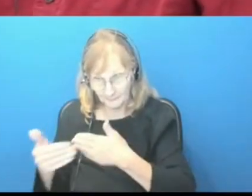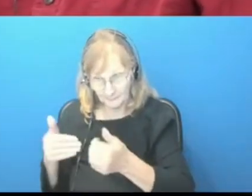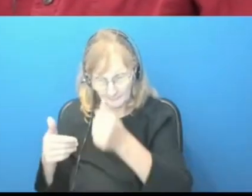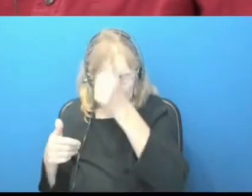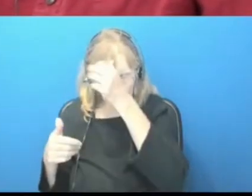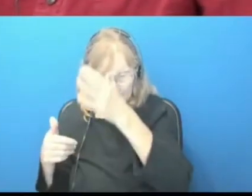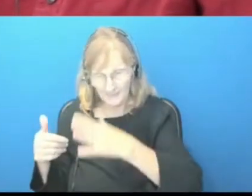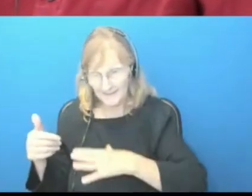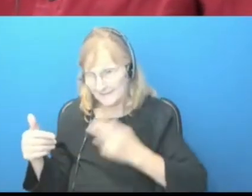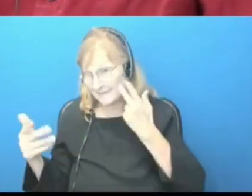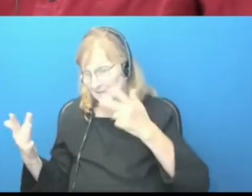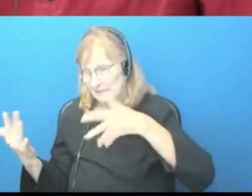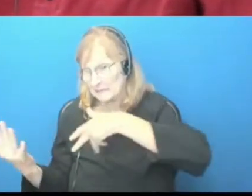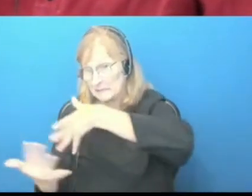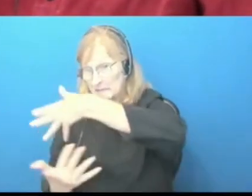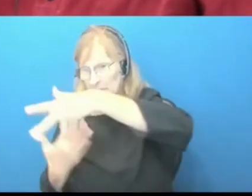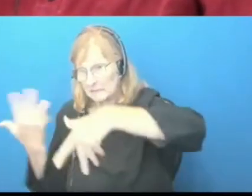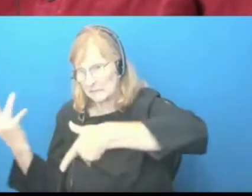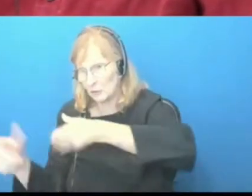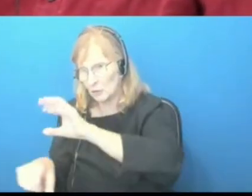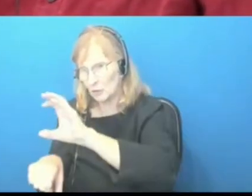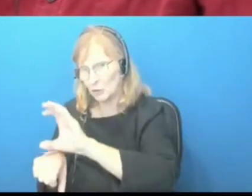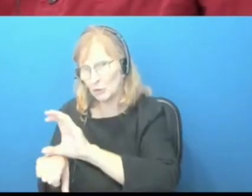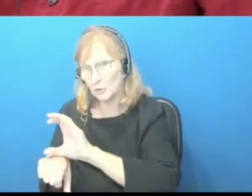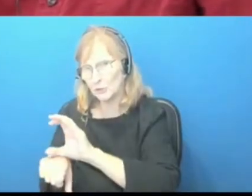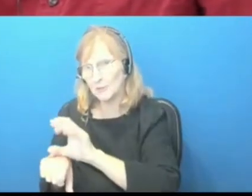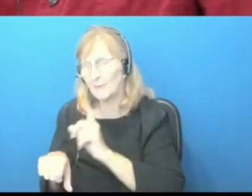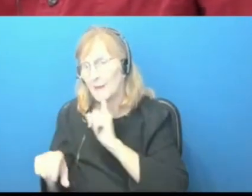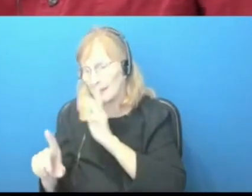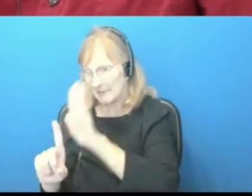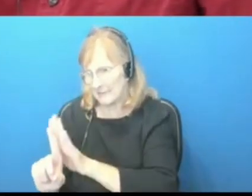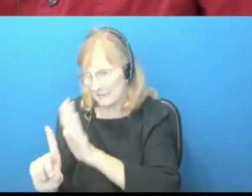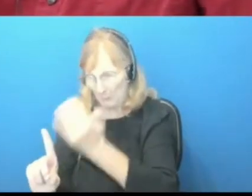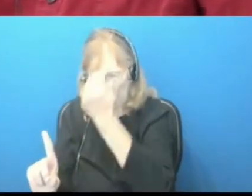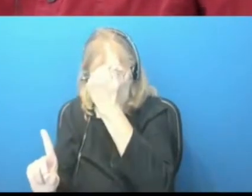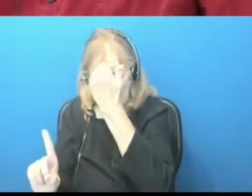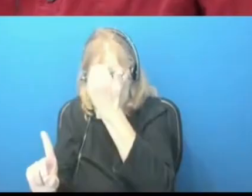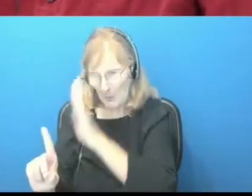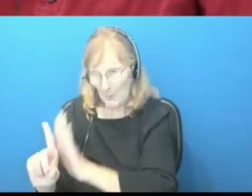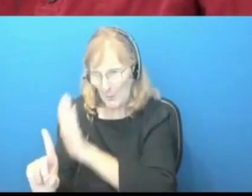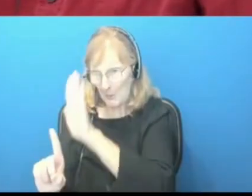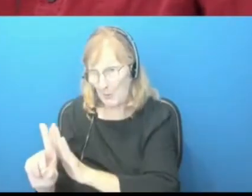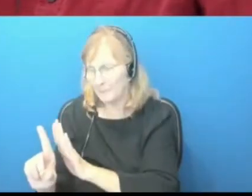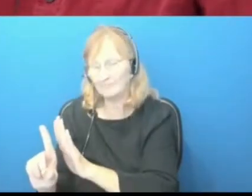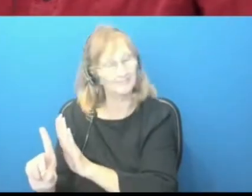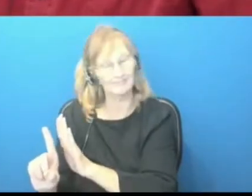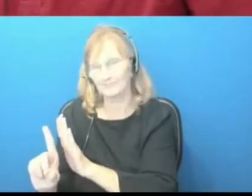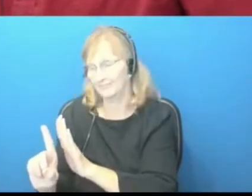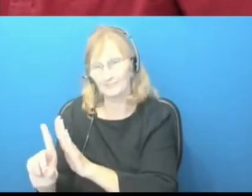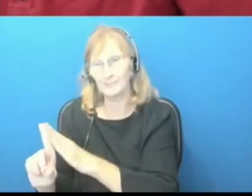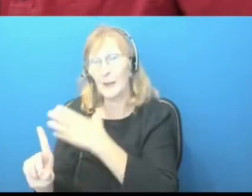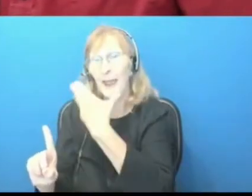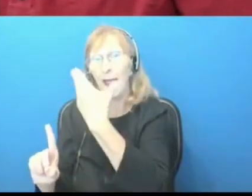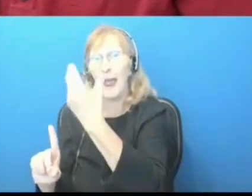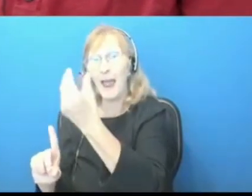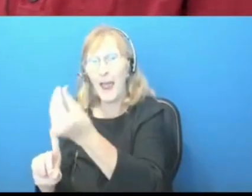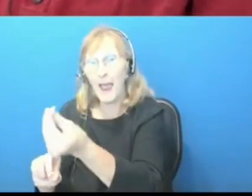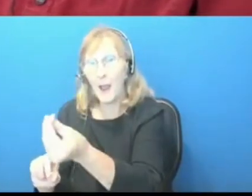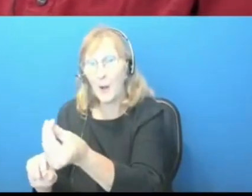each other at church, you know, they didn't really get to know each other yet, but by going to these